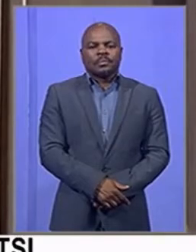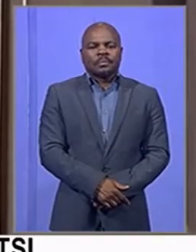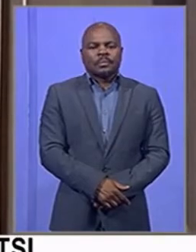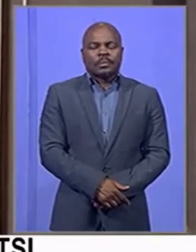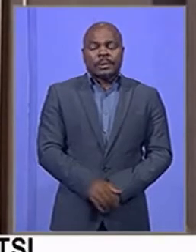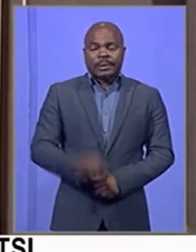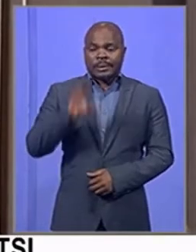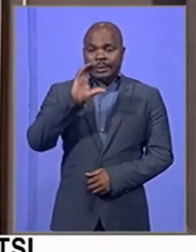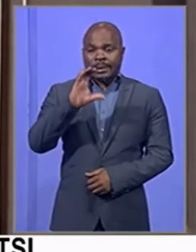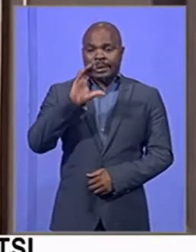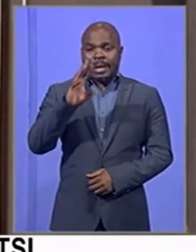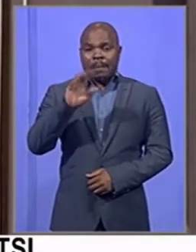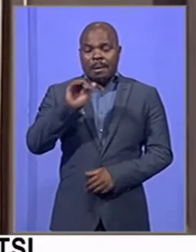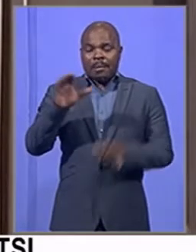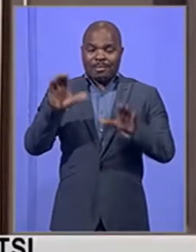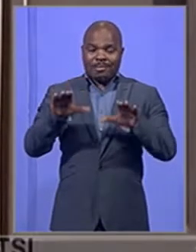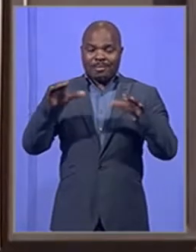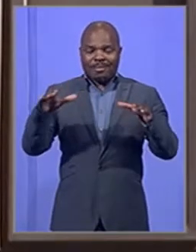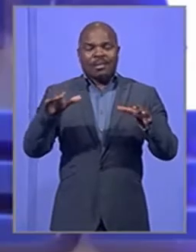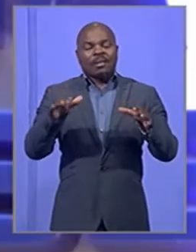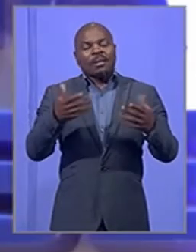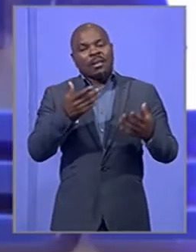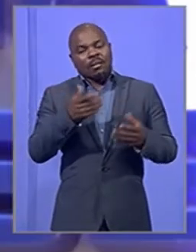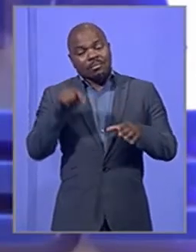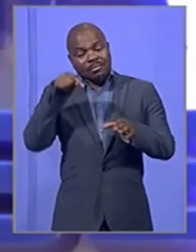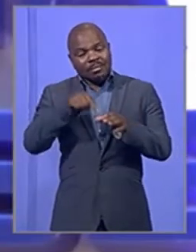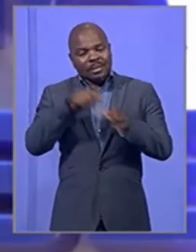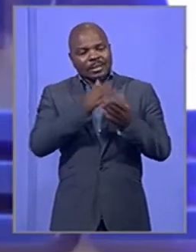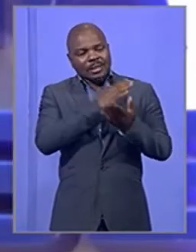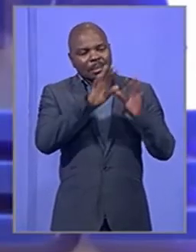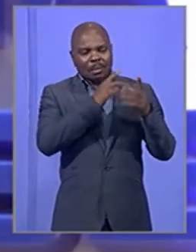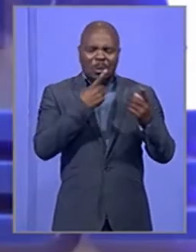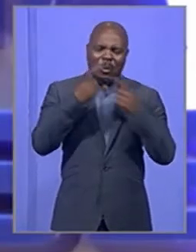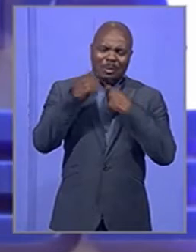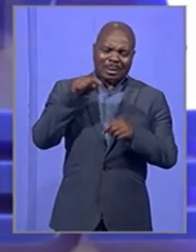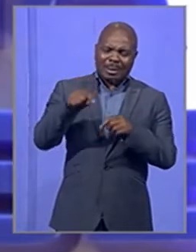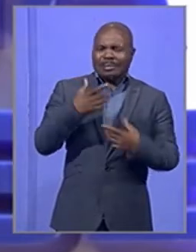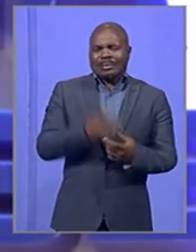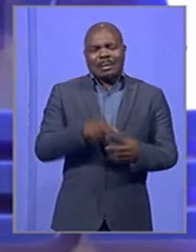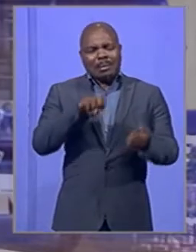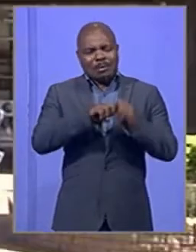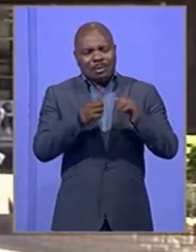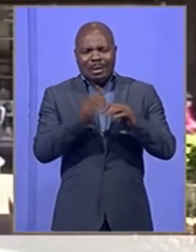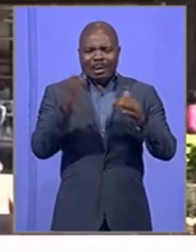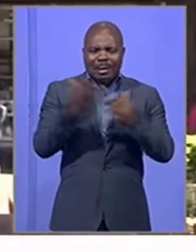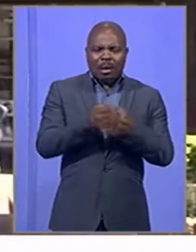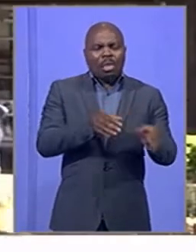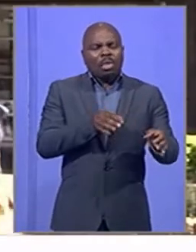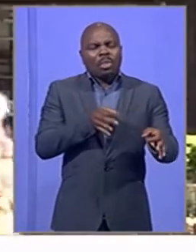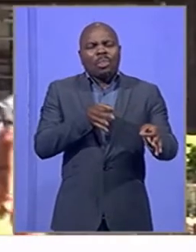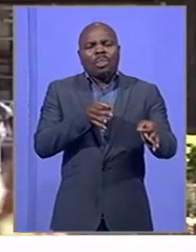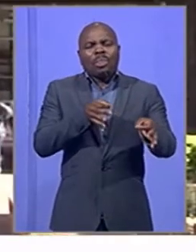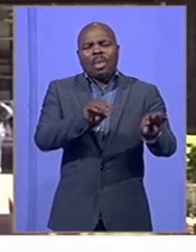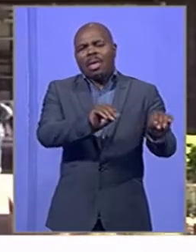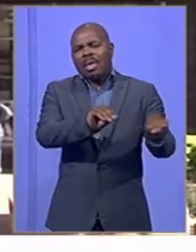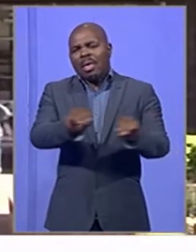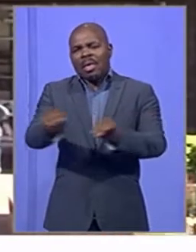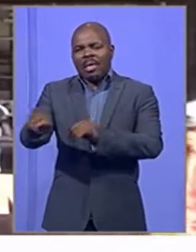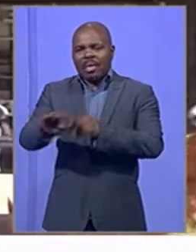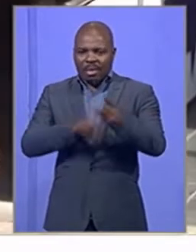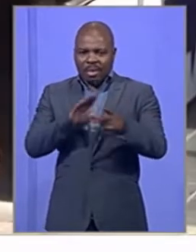Tshebetso ya CCMA e dutse puaneng ha ba bang ba batletlebi ba bolela hore e nka nako rarolla Dinyewe mme ka dinako tse ding e nka lehlakore